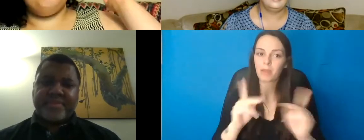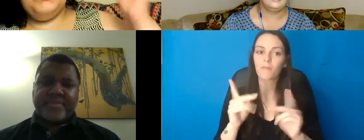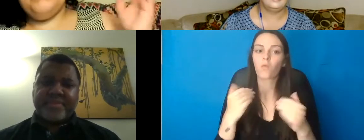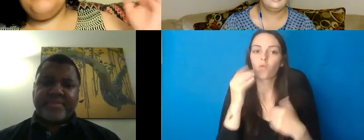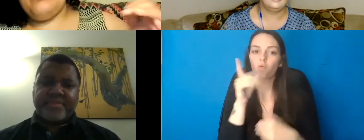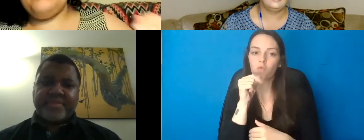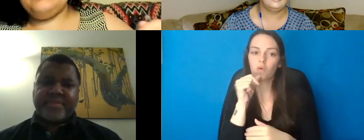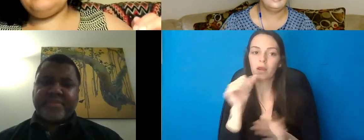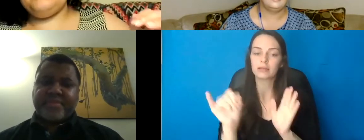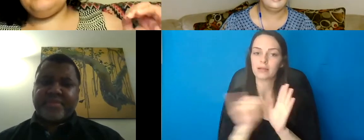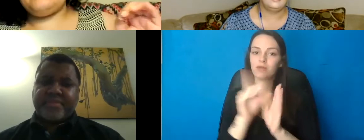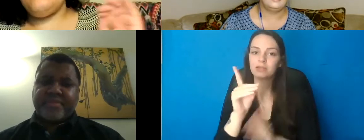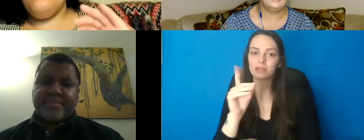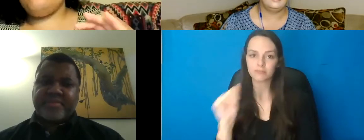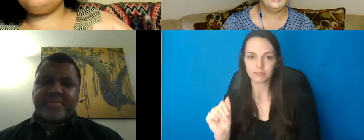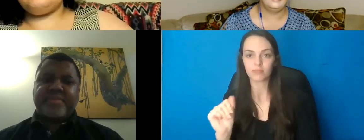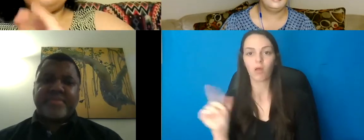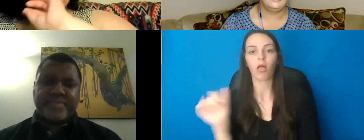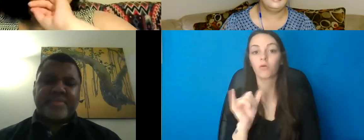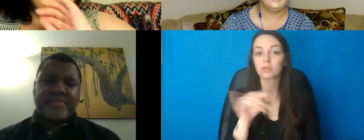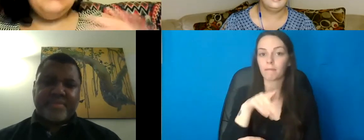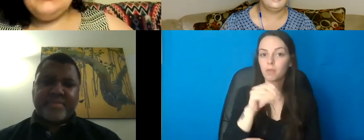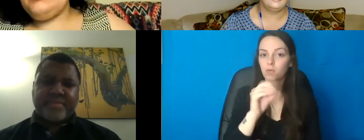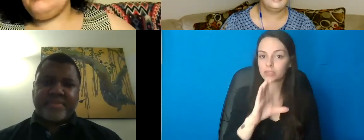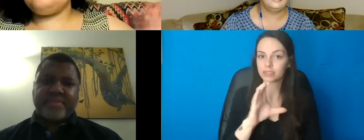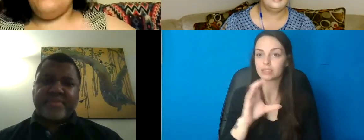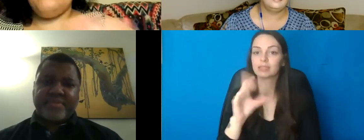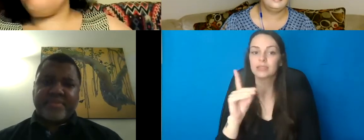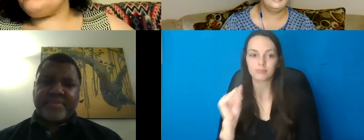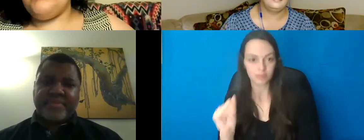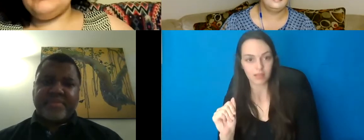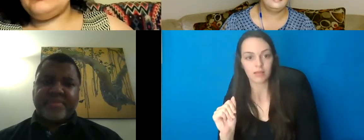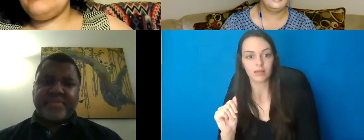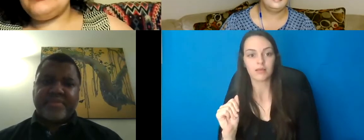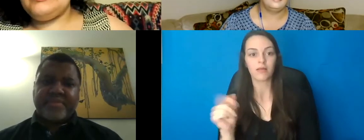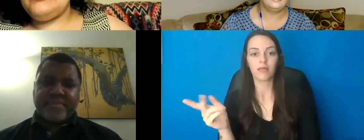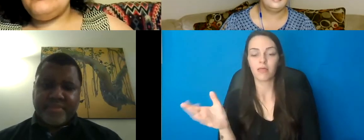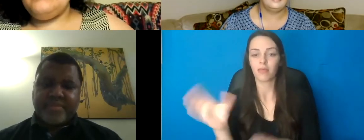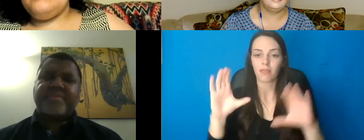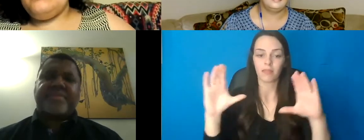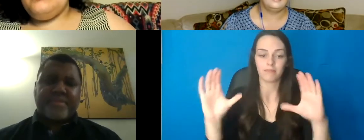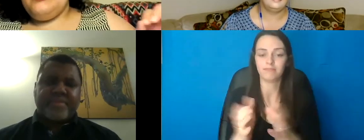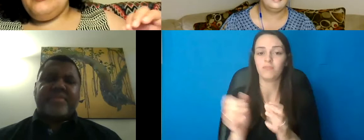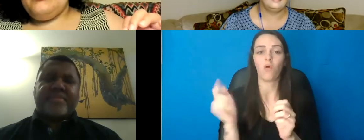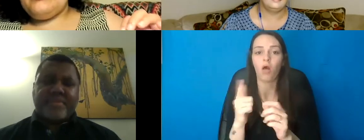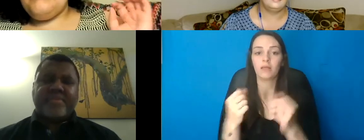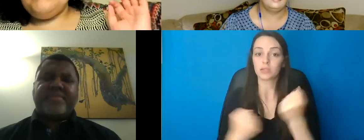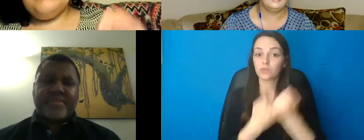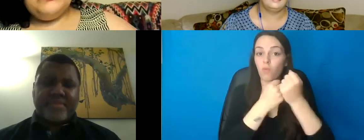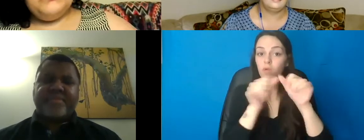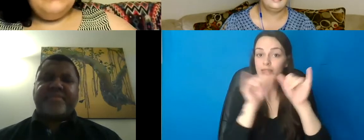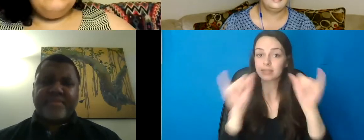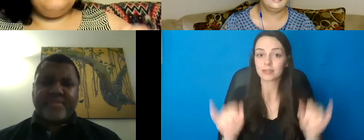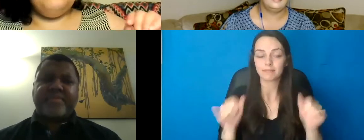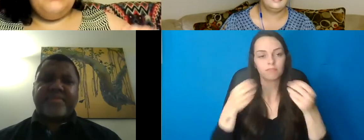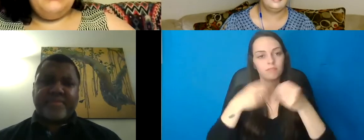amount of people of color with disabilities all of a sudden immediately lost all of their support systems. Like